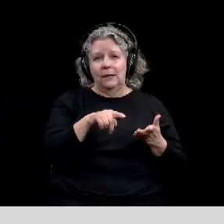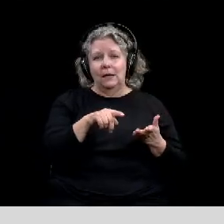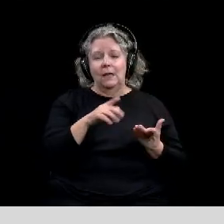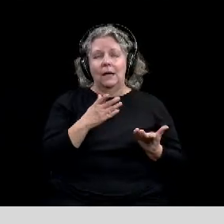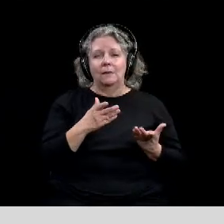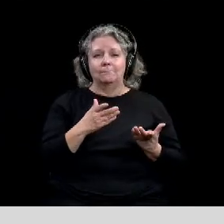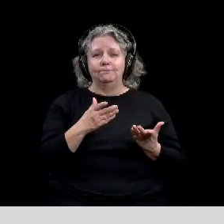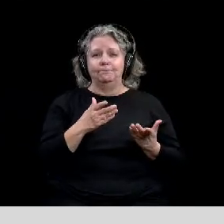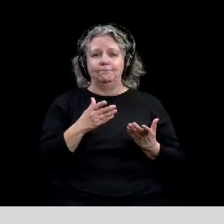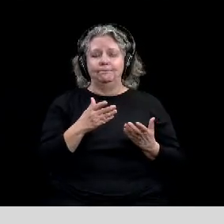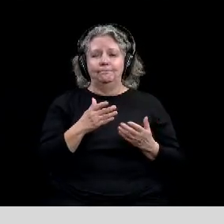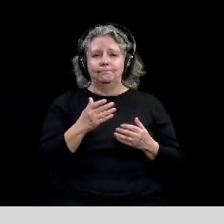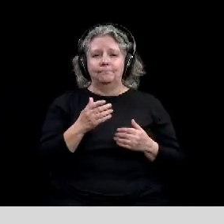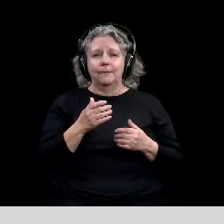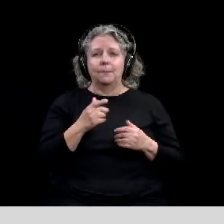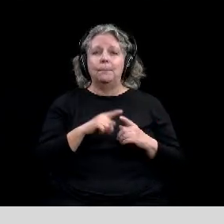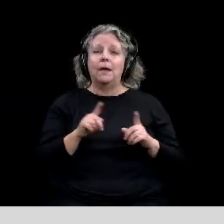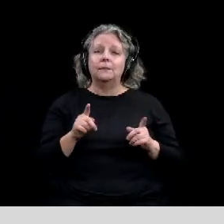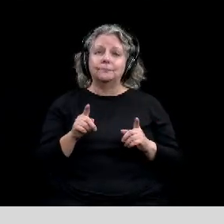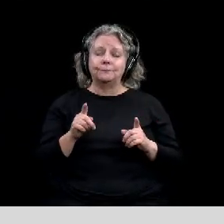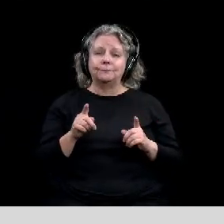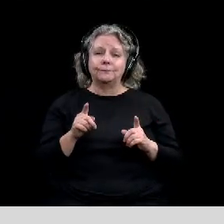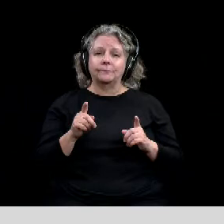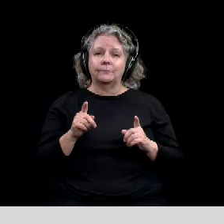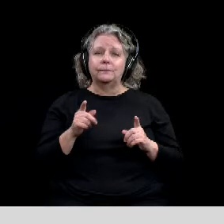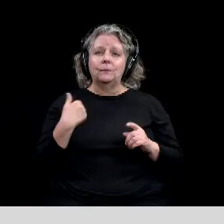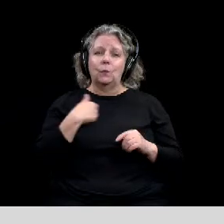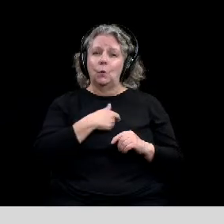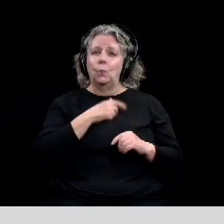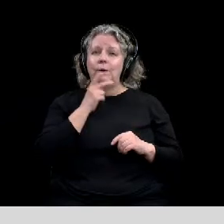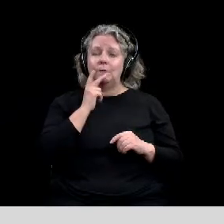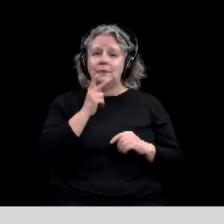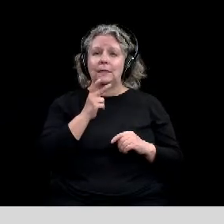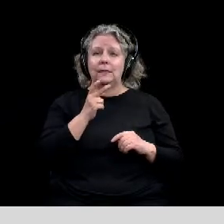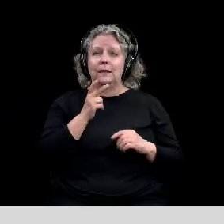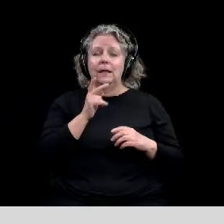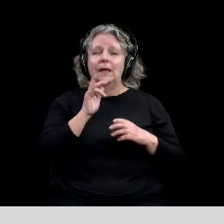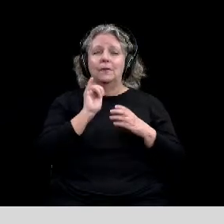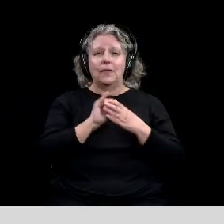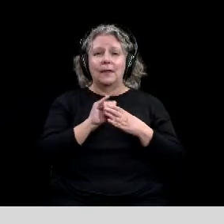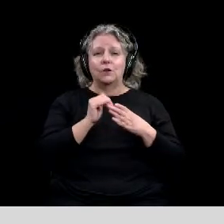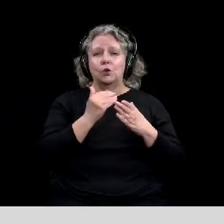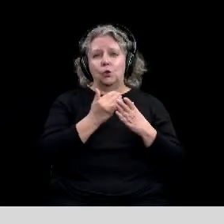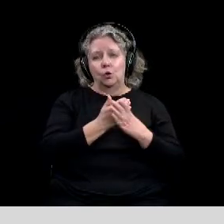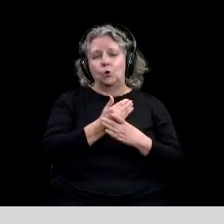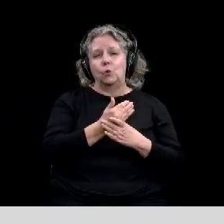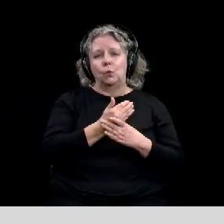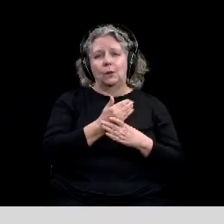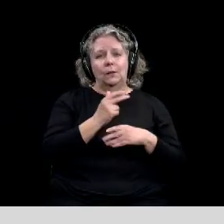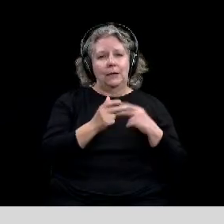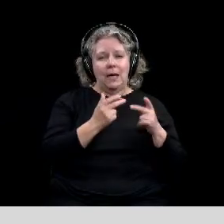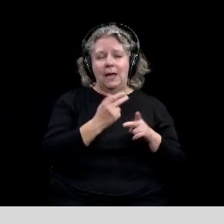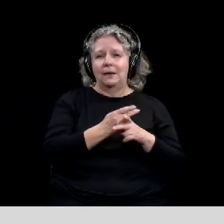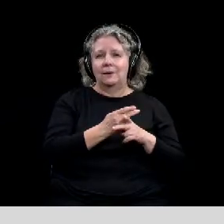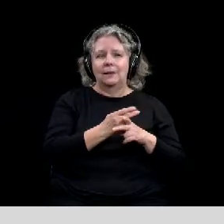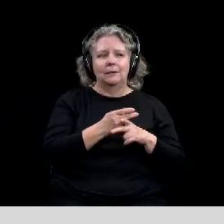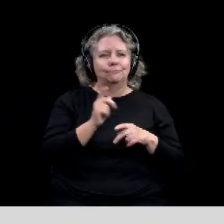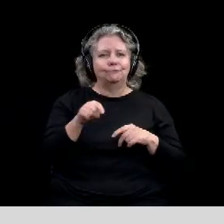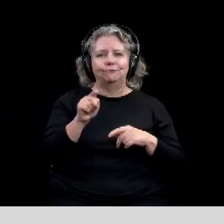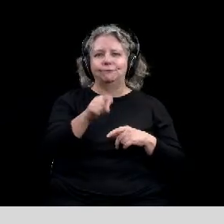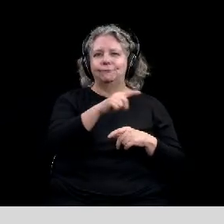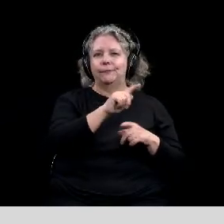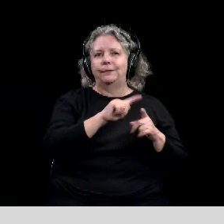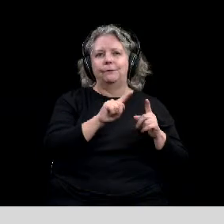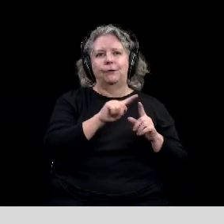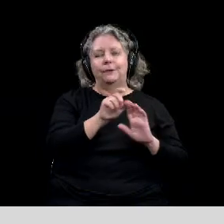that this variant's in multiple states. If it is indeed more transmissible, as the current evidence suggests, then it's